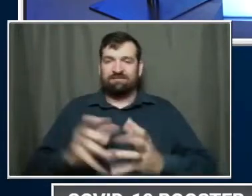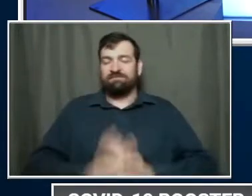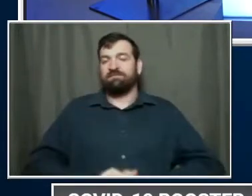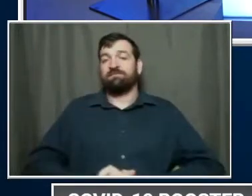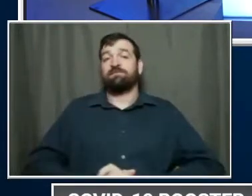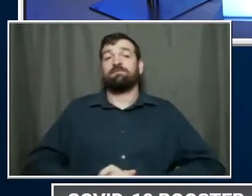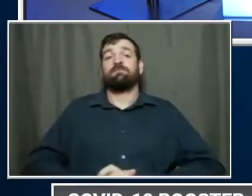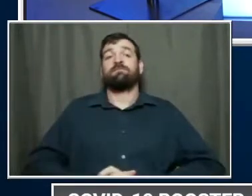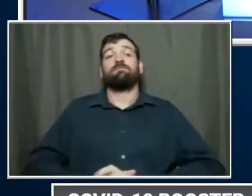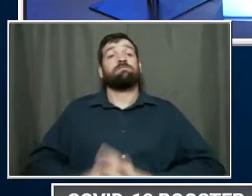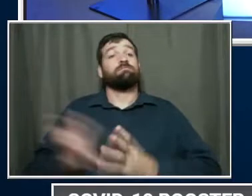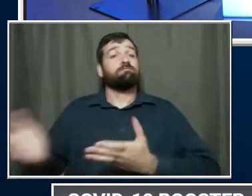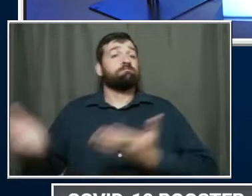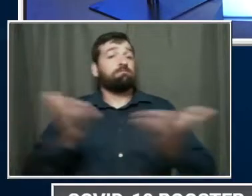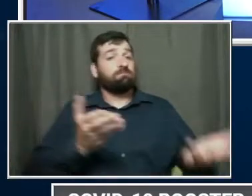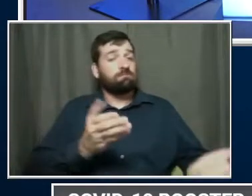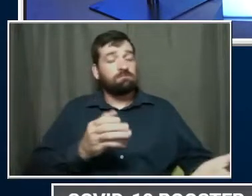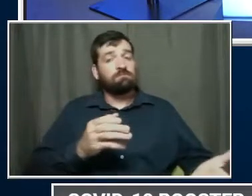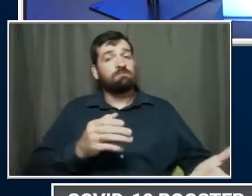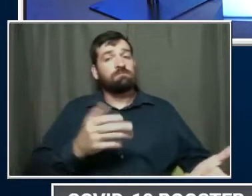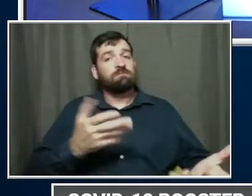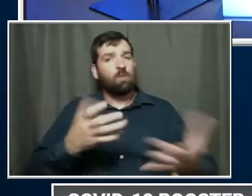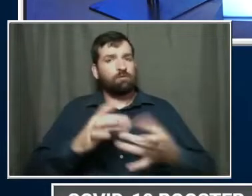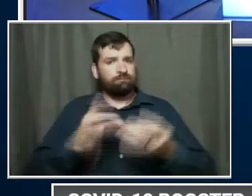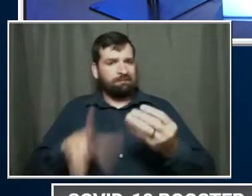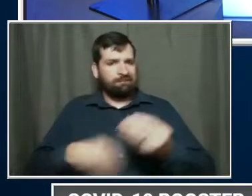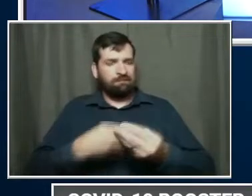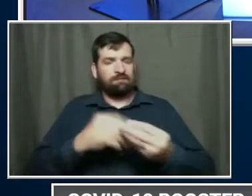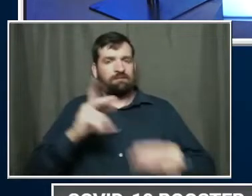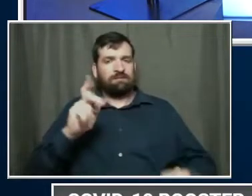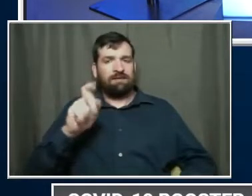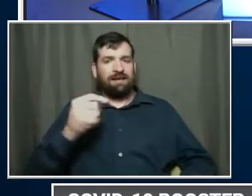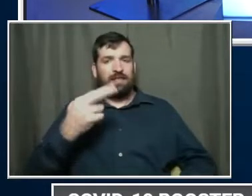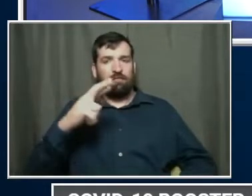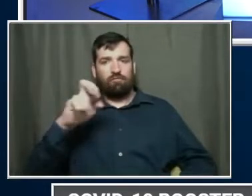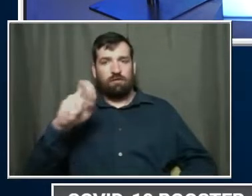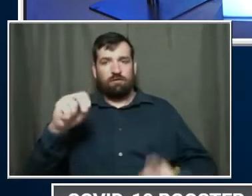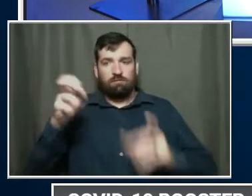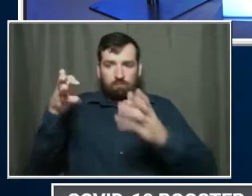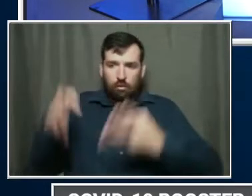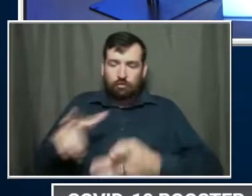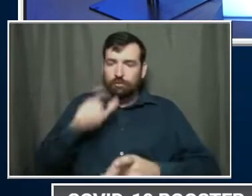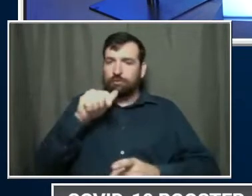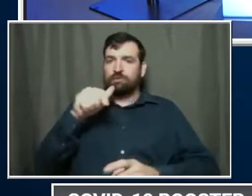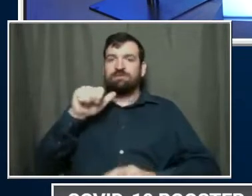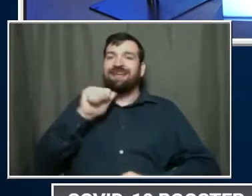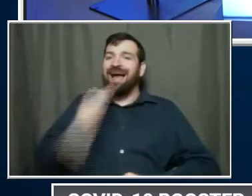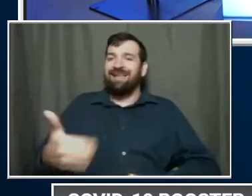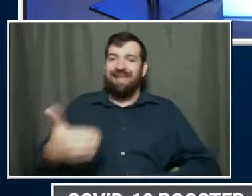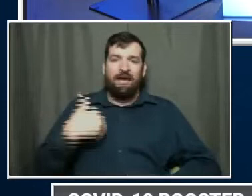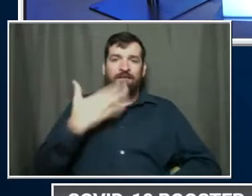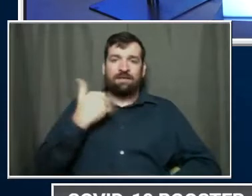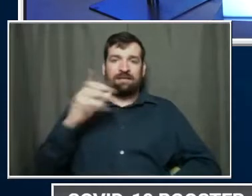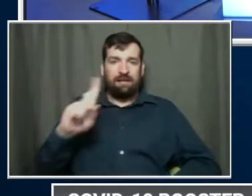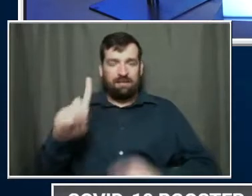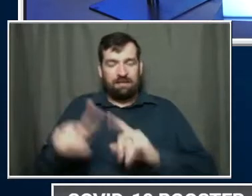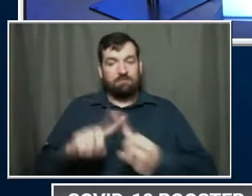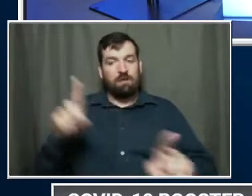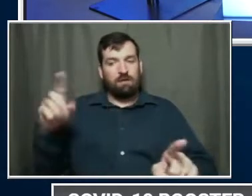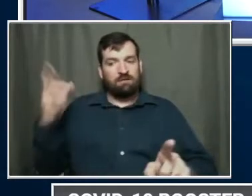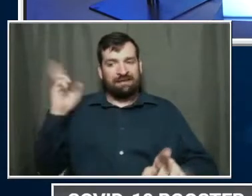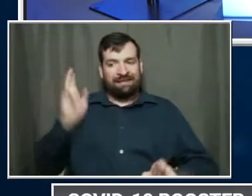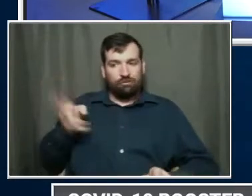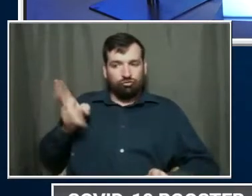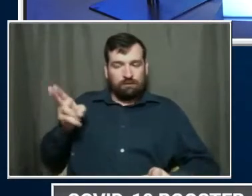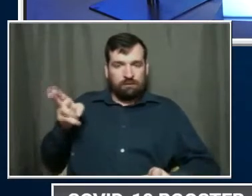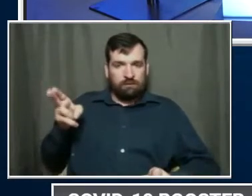Seabrick, I want your final thoughts, but I do want to sneak in a question from Catherine. Would a person who does not have diabetes but has a family history of diabetes be